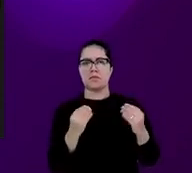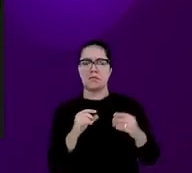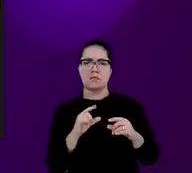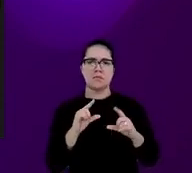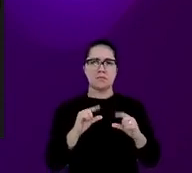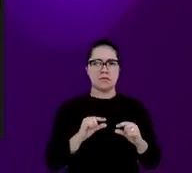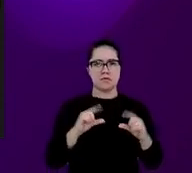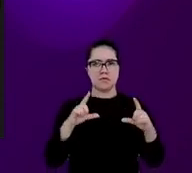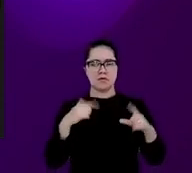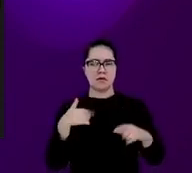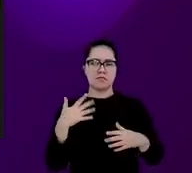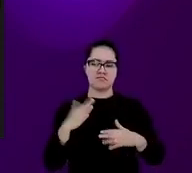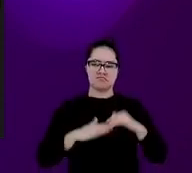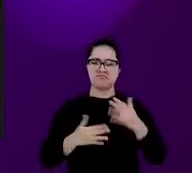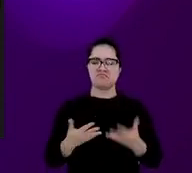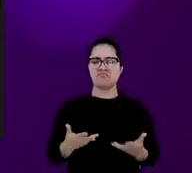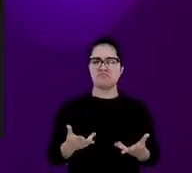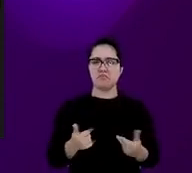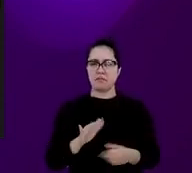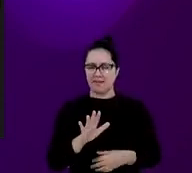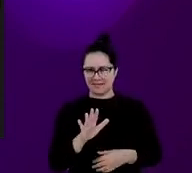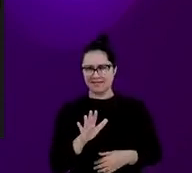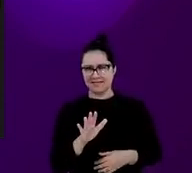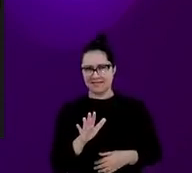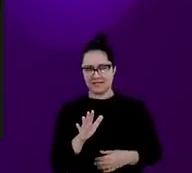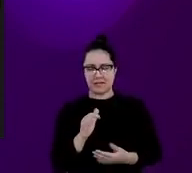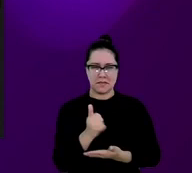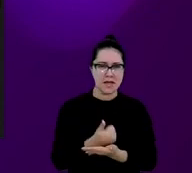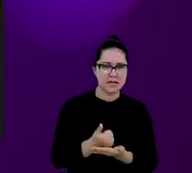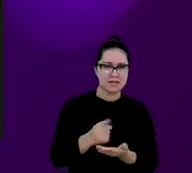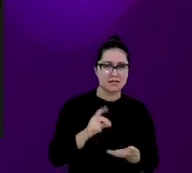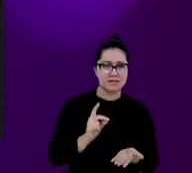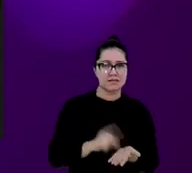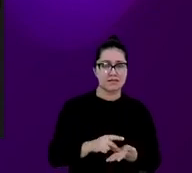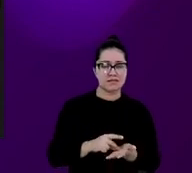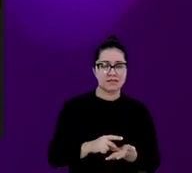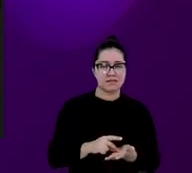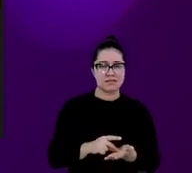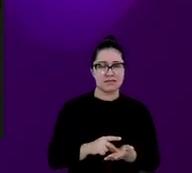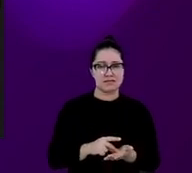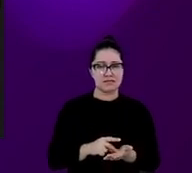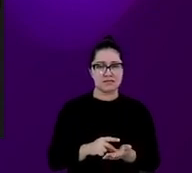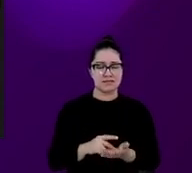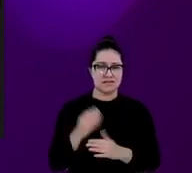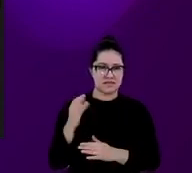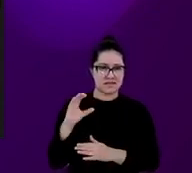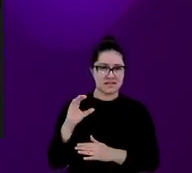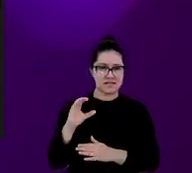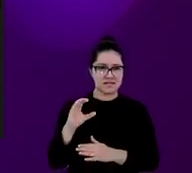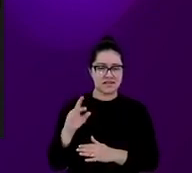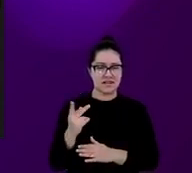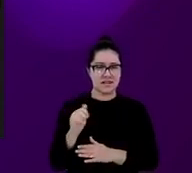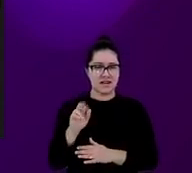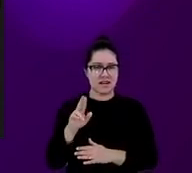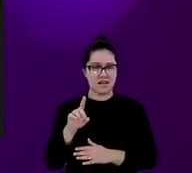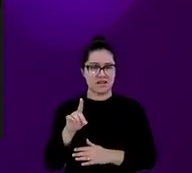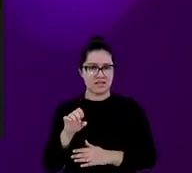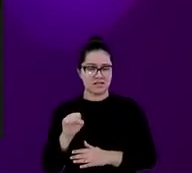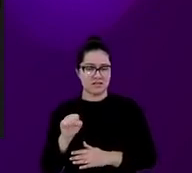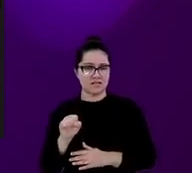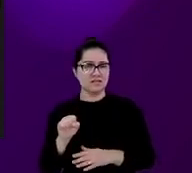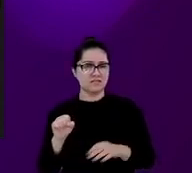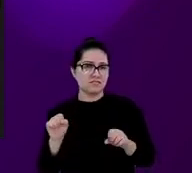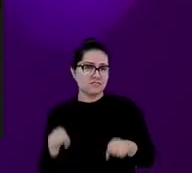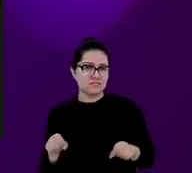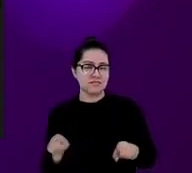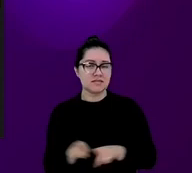real hard science and how much it's just, obviously they've all got good experience treating